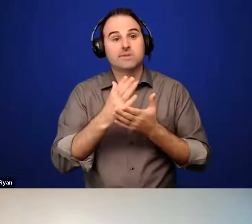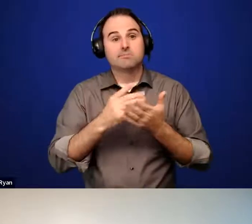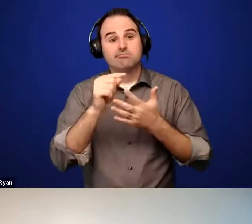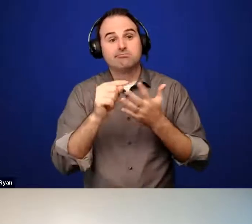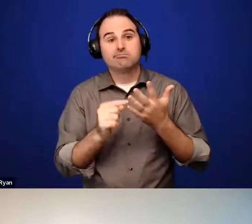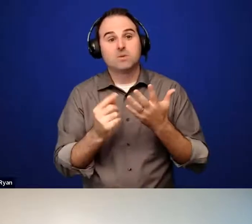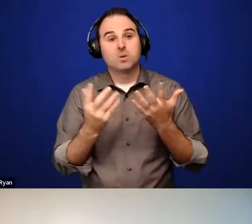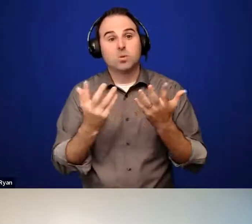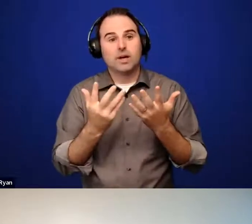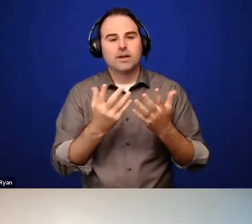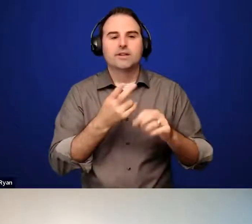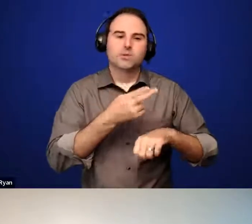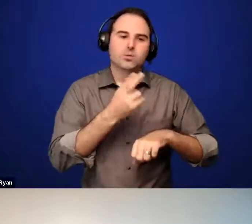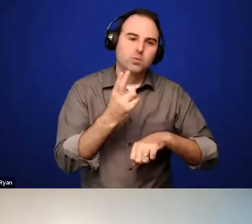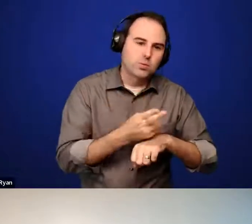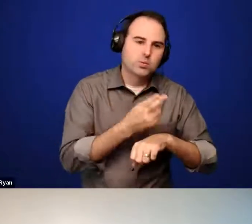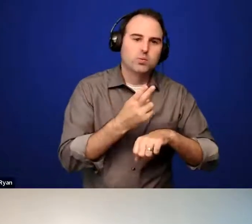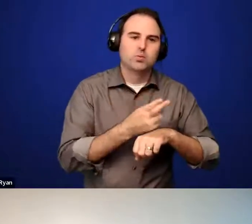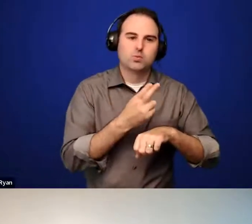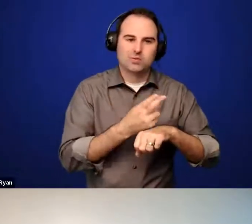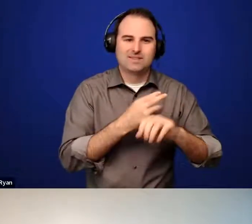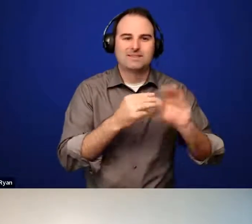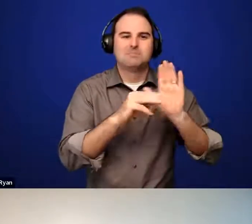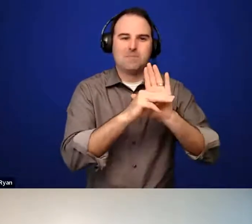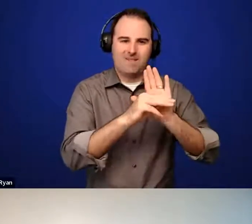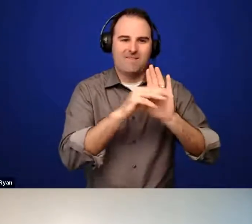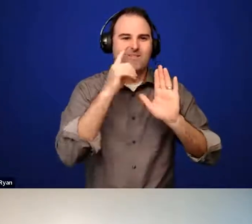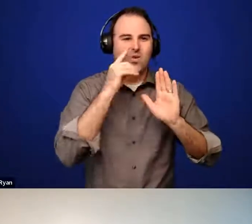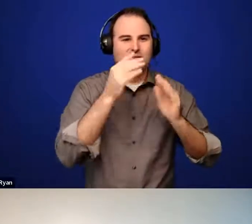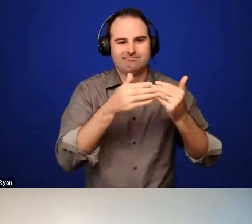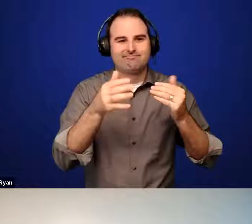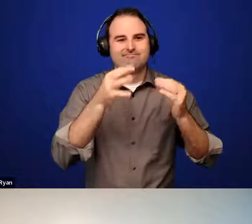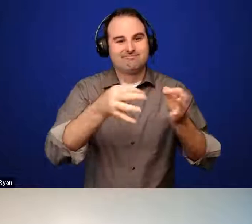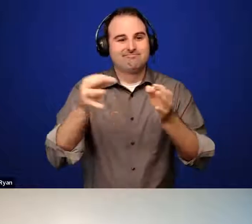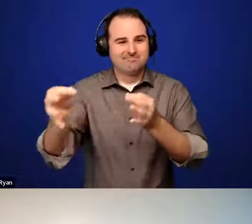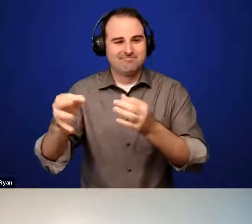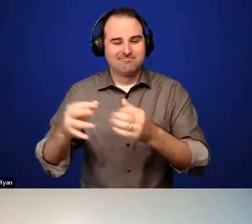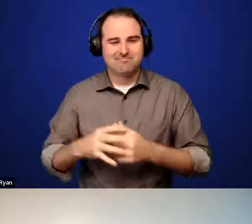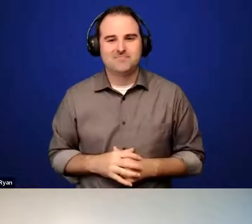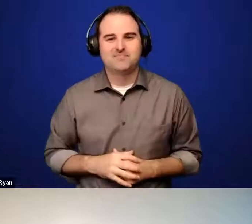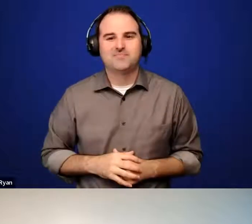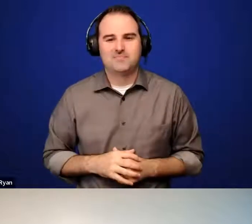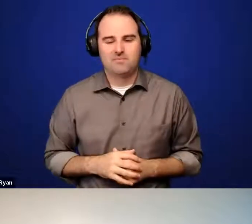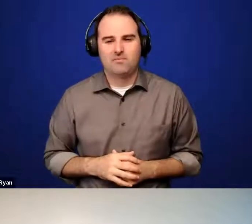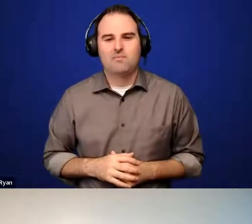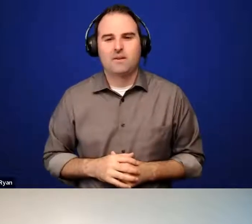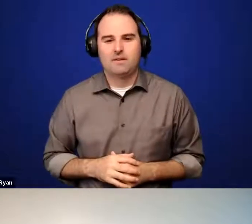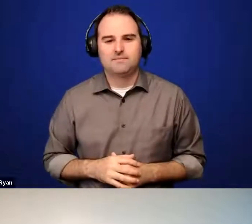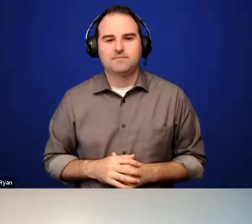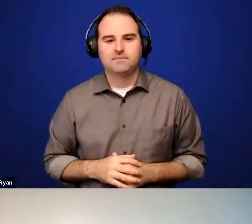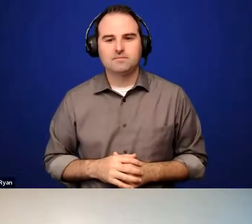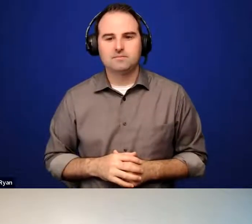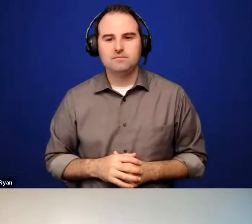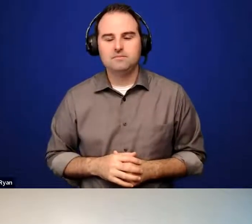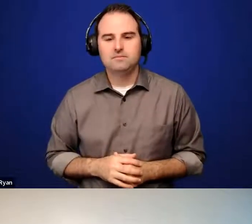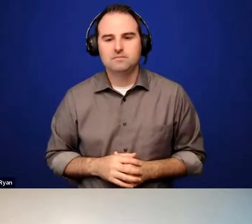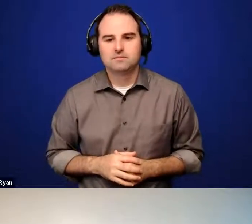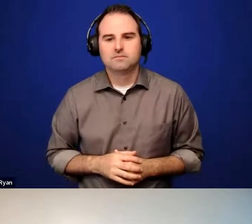for modeling in decision making. And I kind of want to break down first, kind of going through,